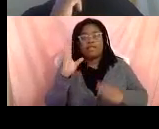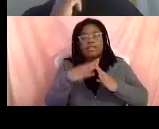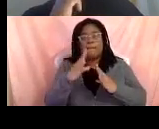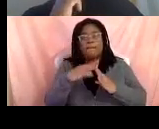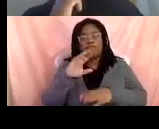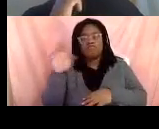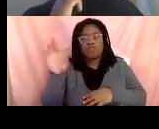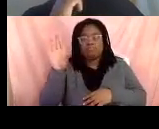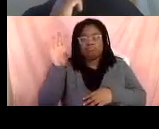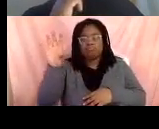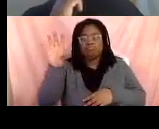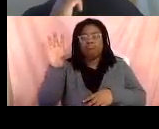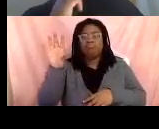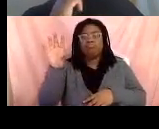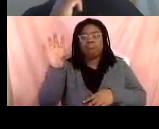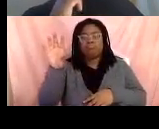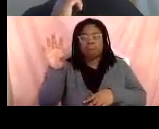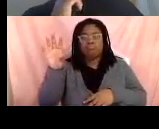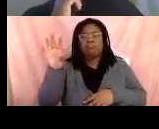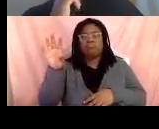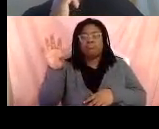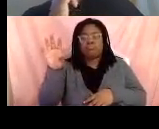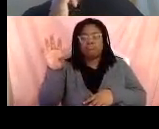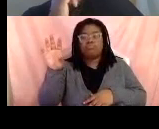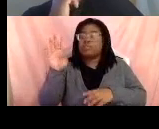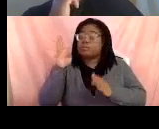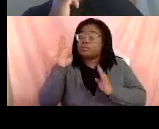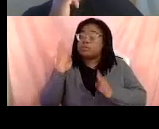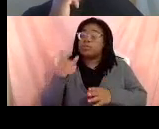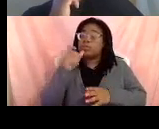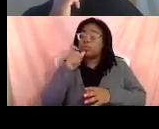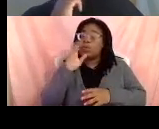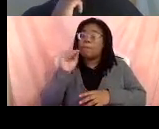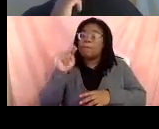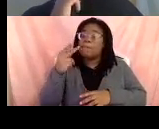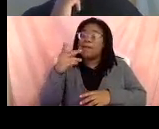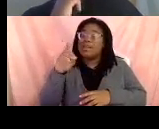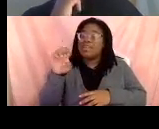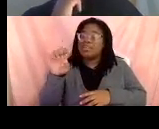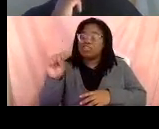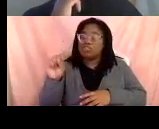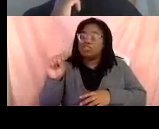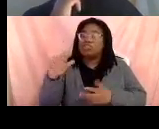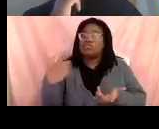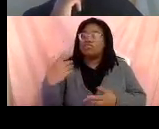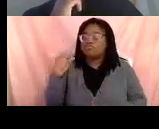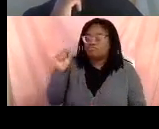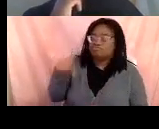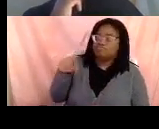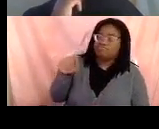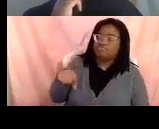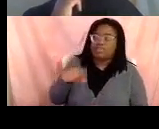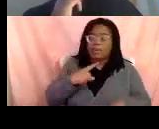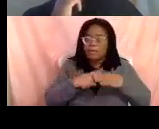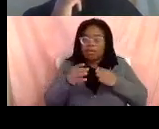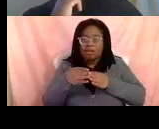corner, a person in bondage. Yes. But right next